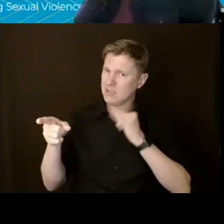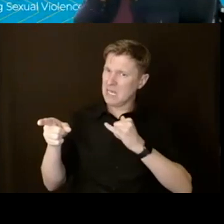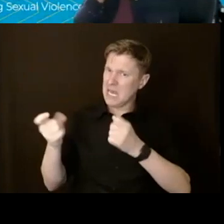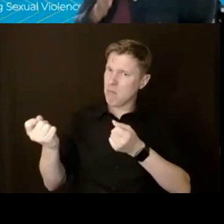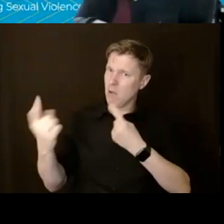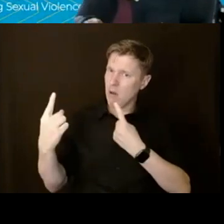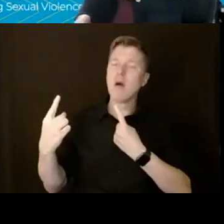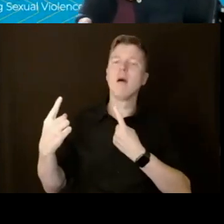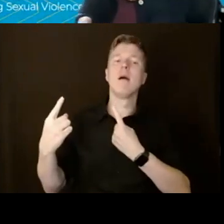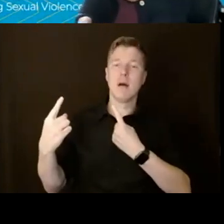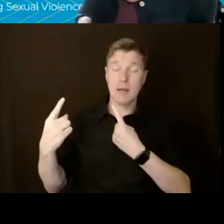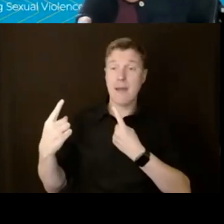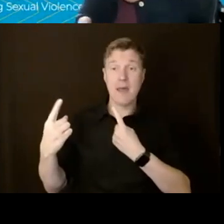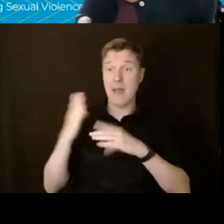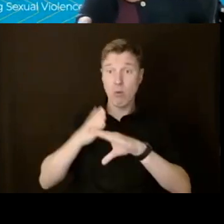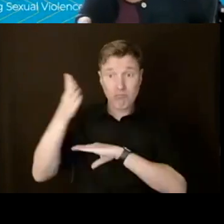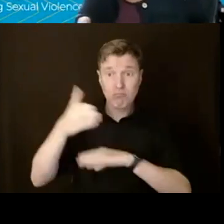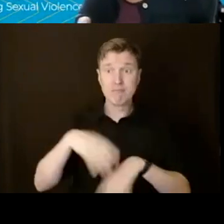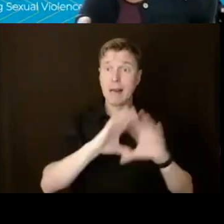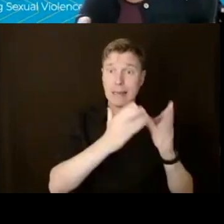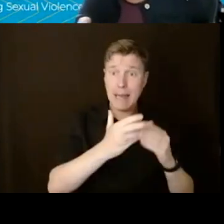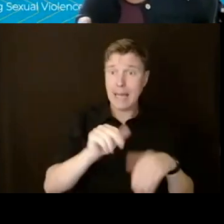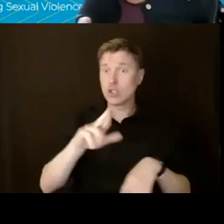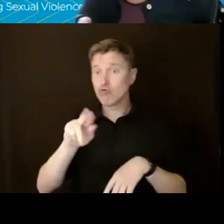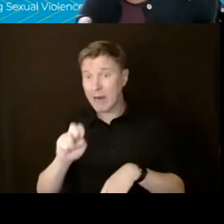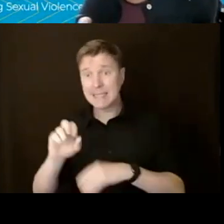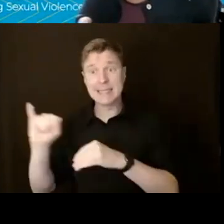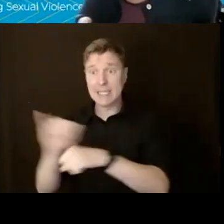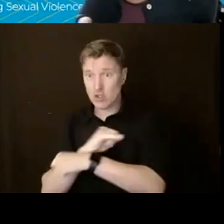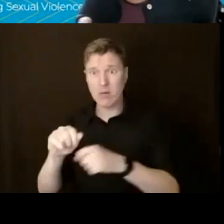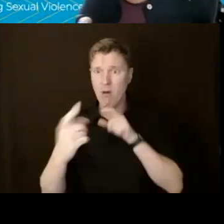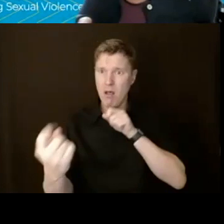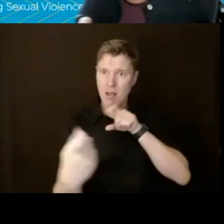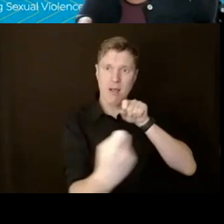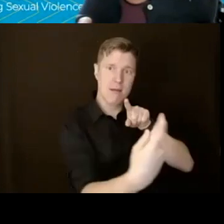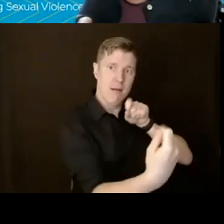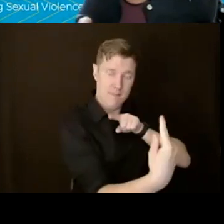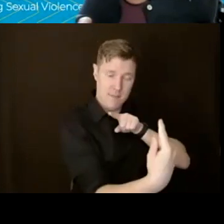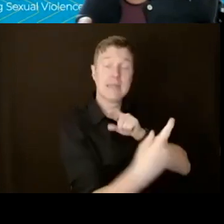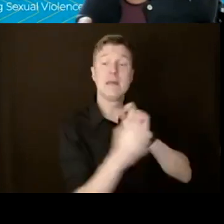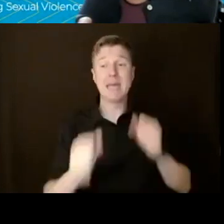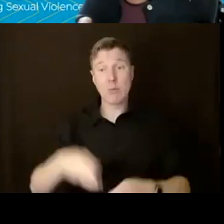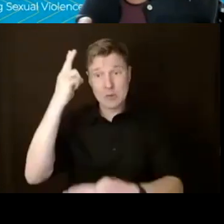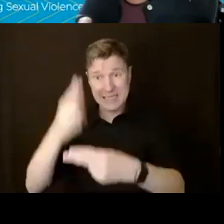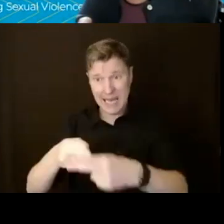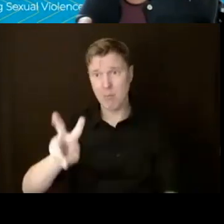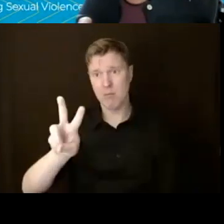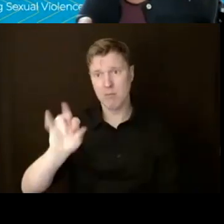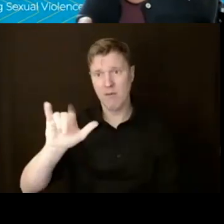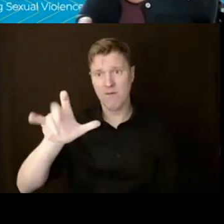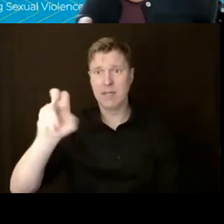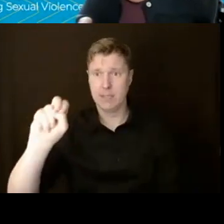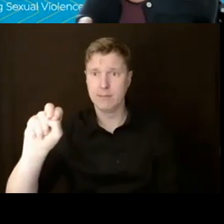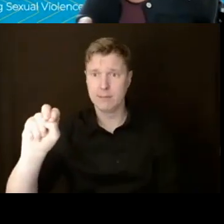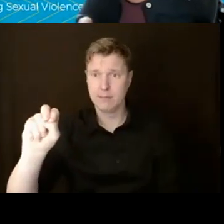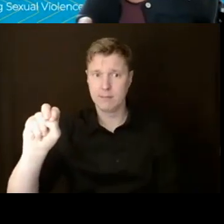income, industry, right? And then being able to name the villain. And in what ways are your